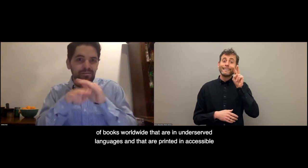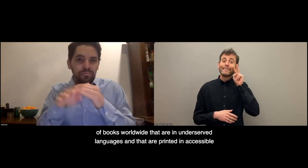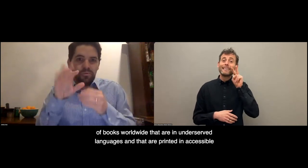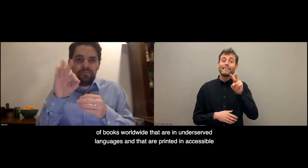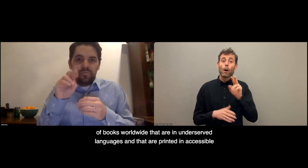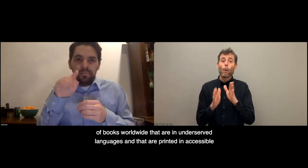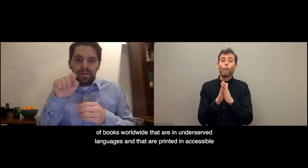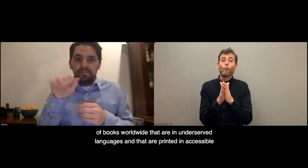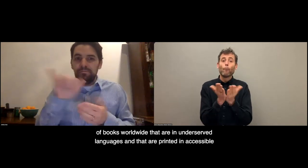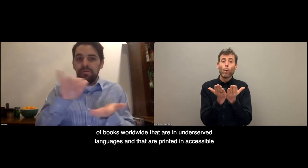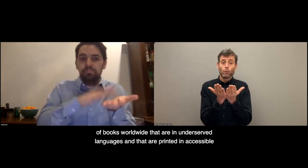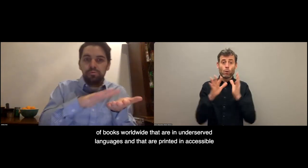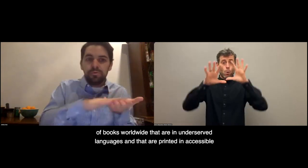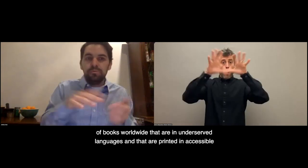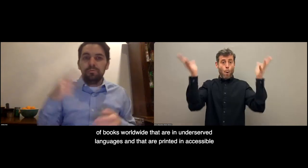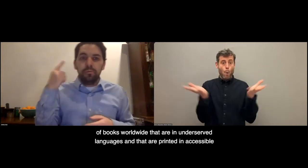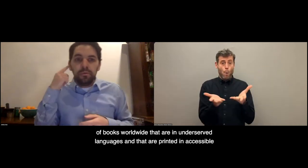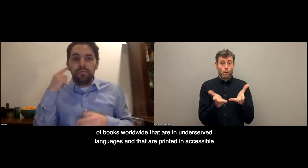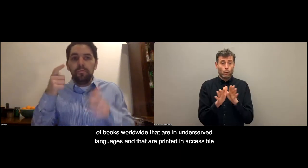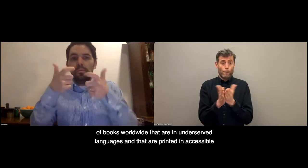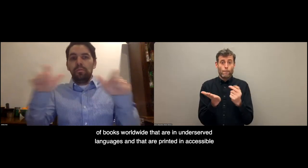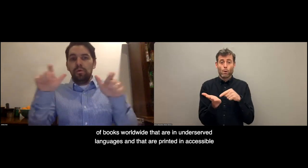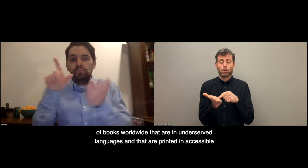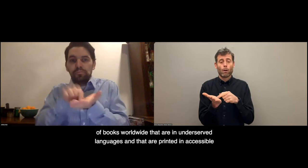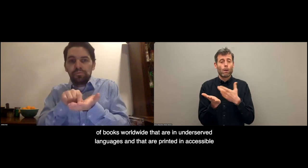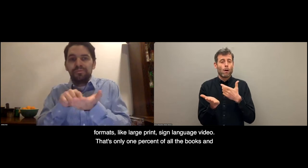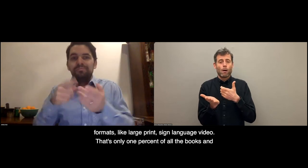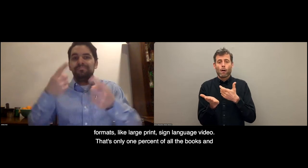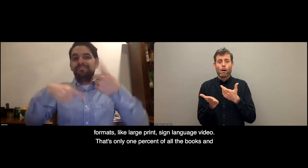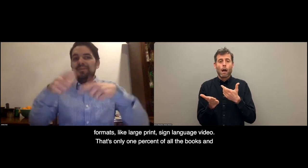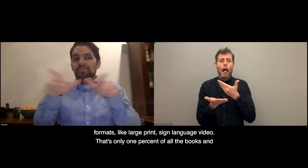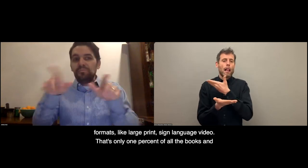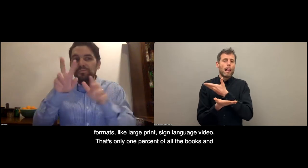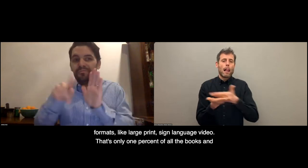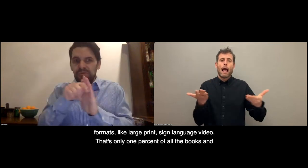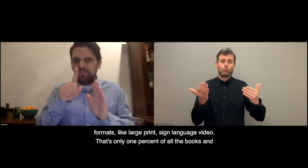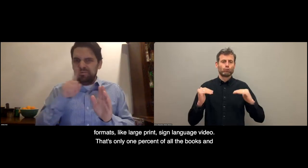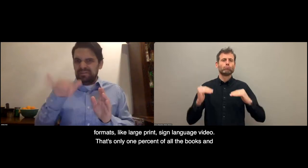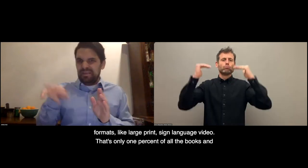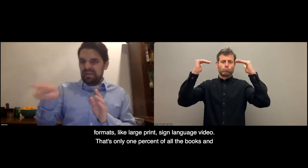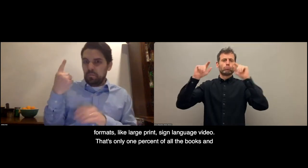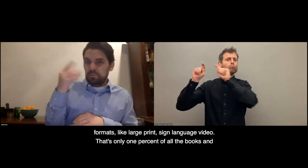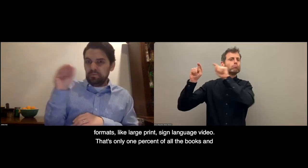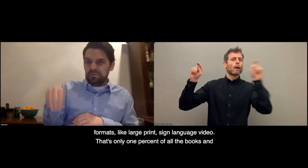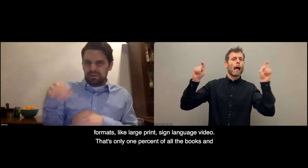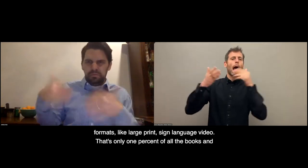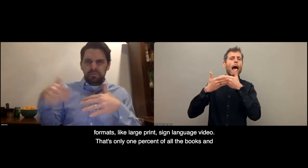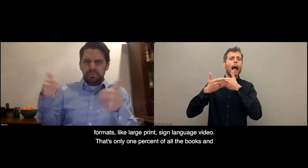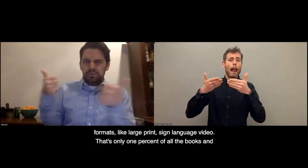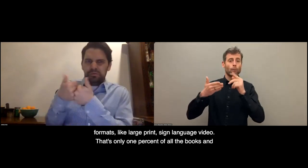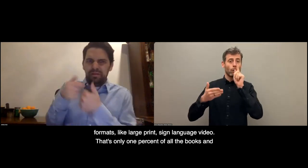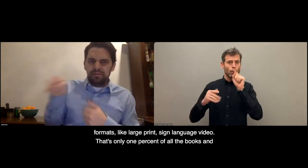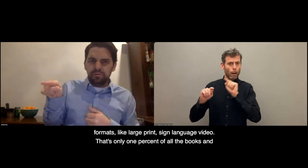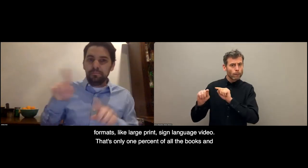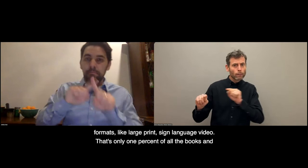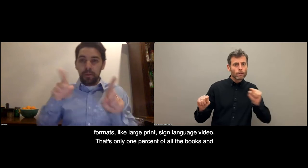languages and that are printed in accessible formats like large print, sign language, video.